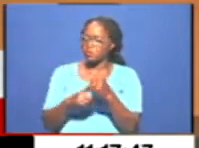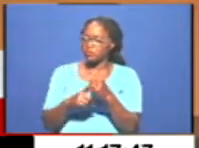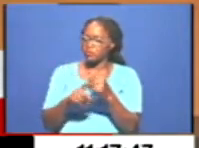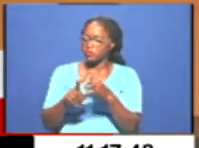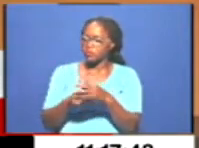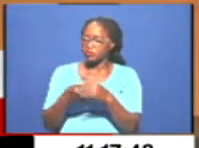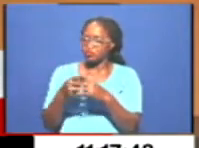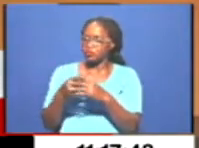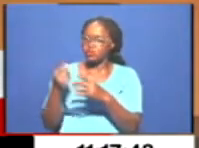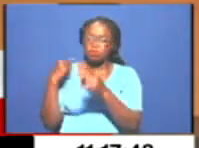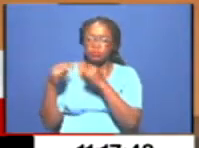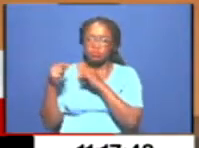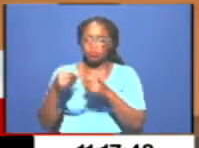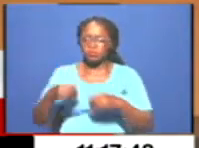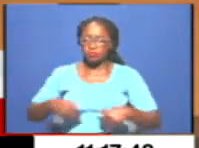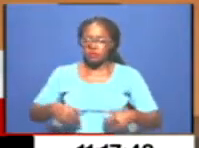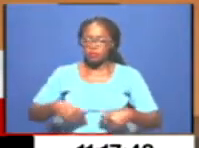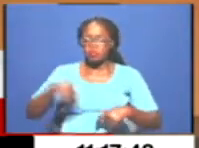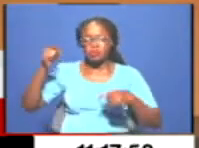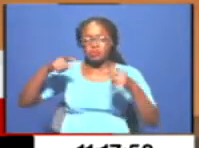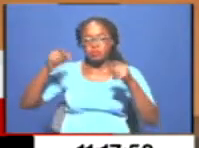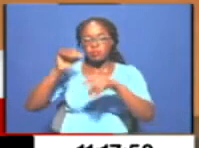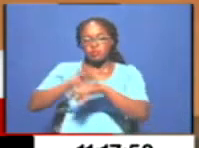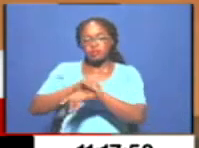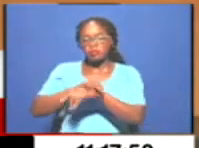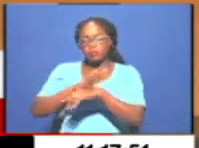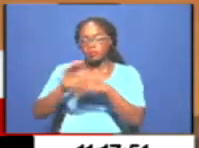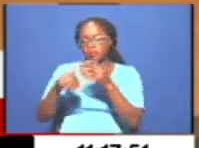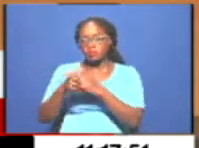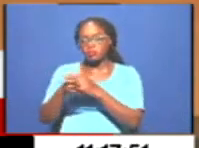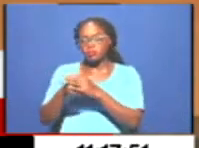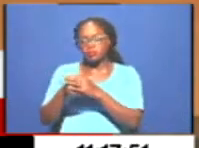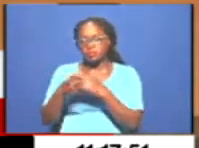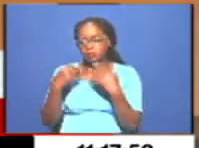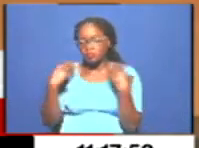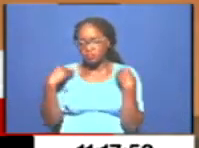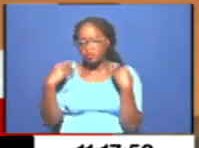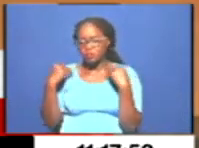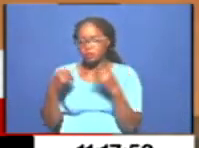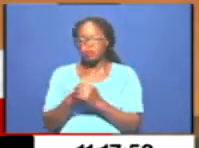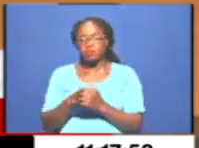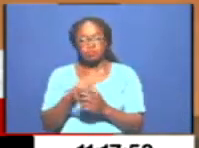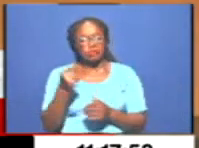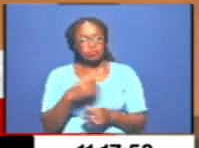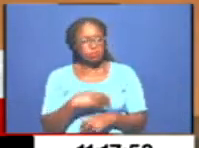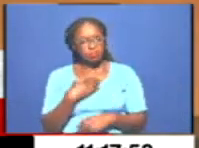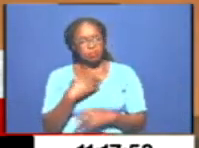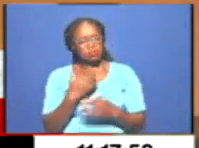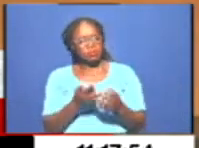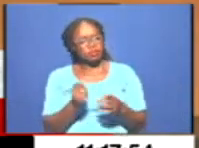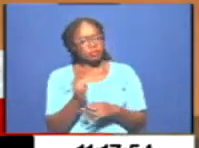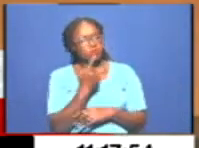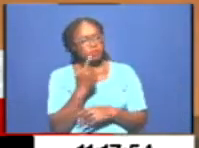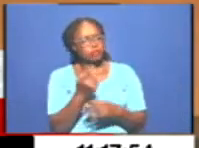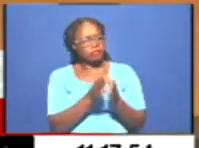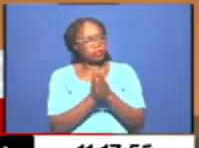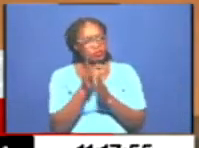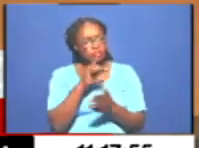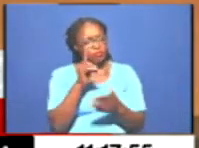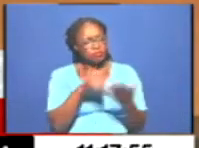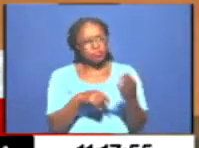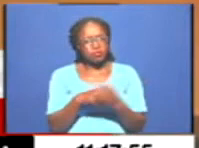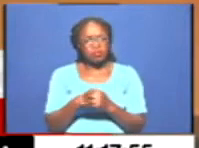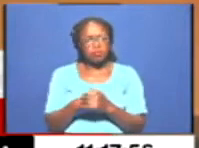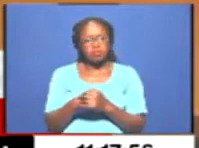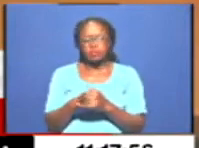of youngsters who are very good in all kinds of sports. Kenya hosting events, what's the whole story here? We've looked at it.